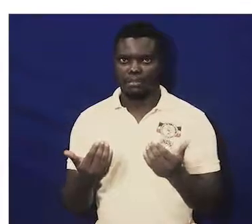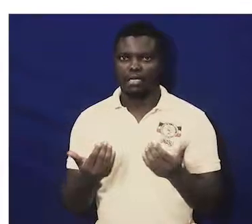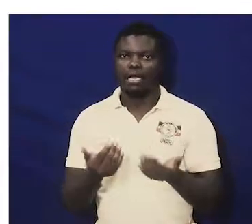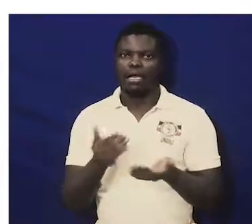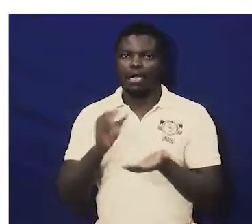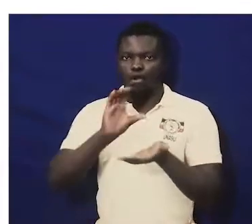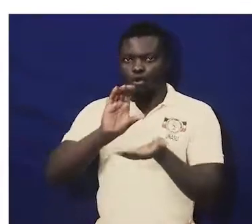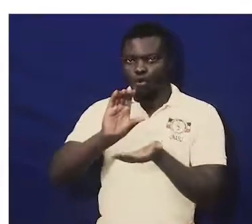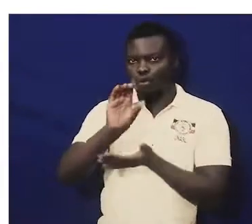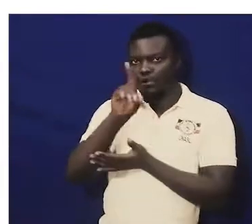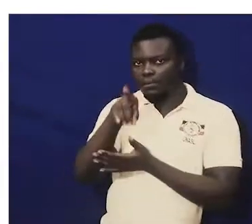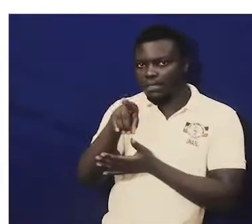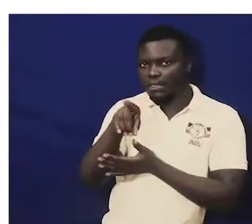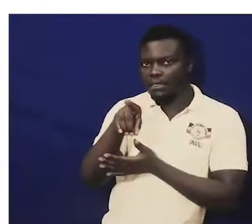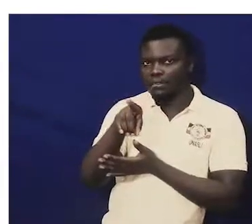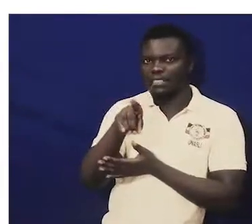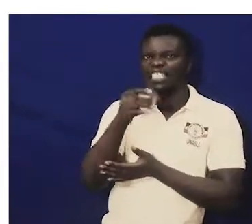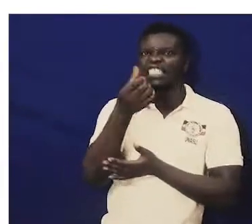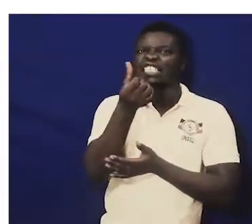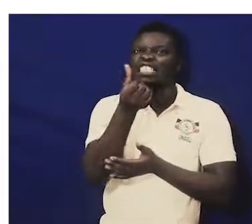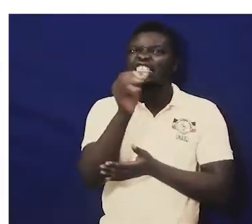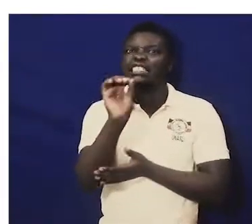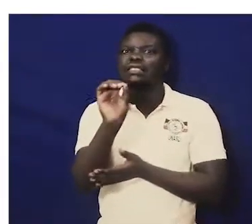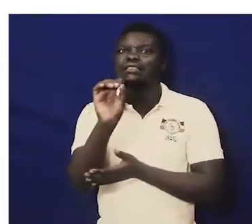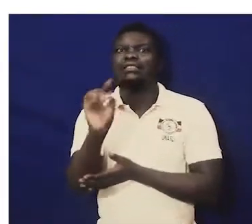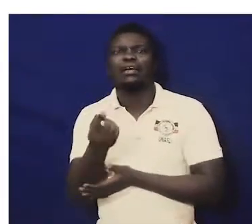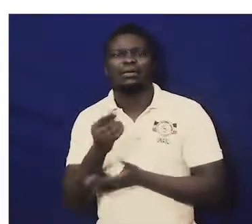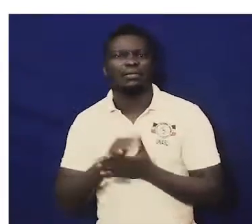price is 60,000